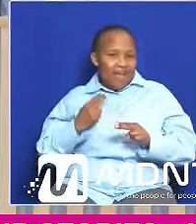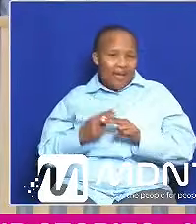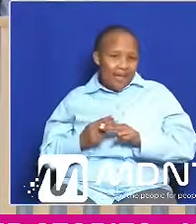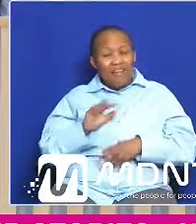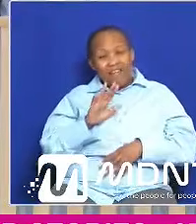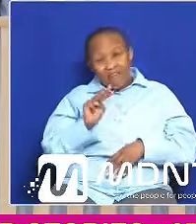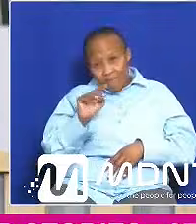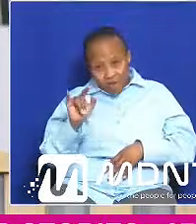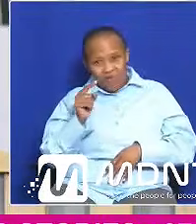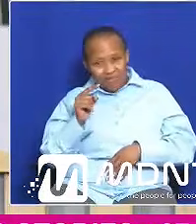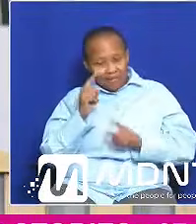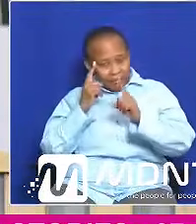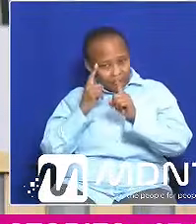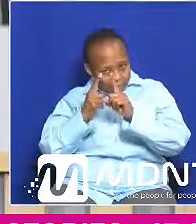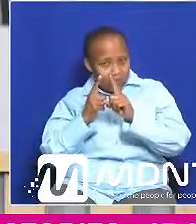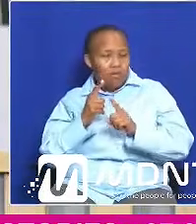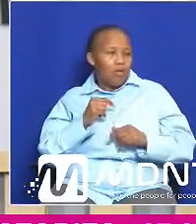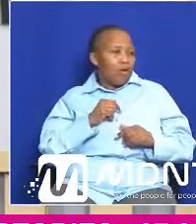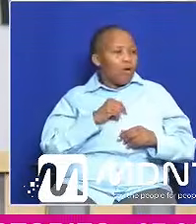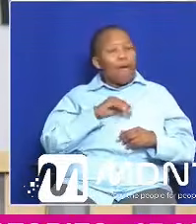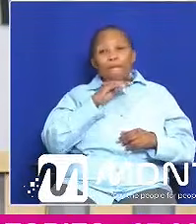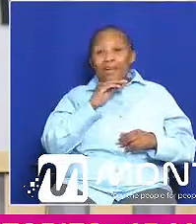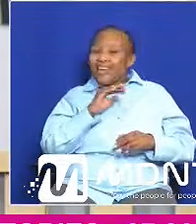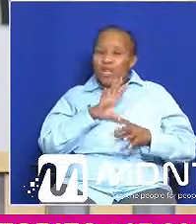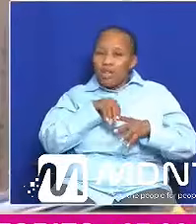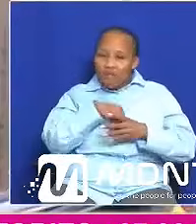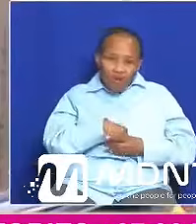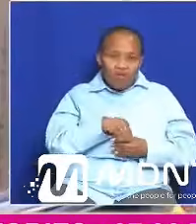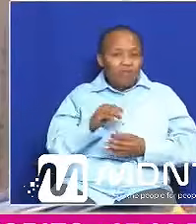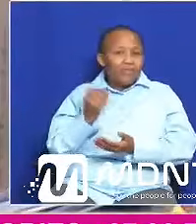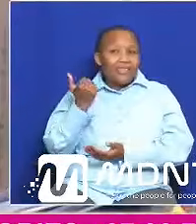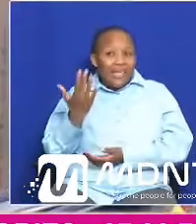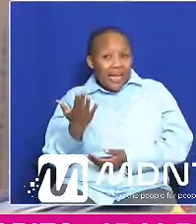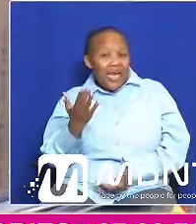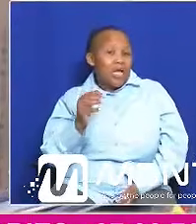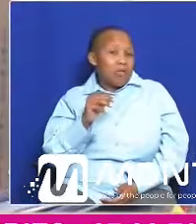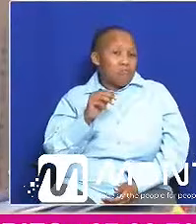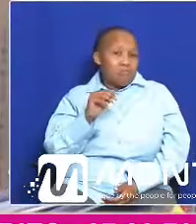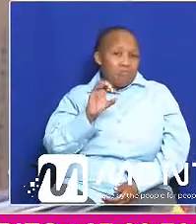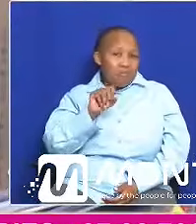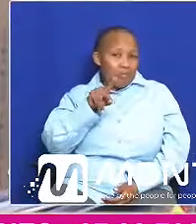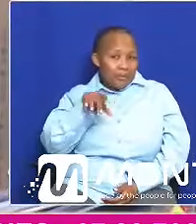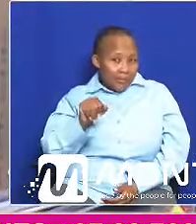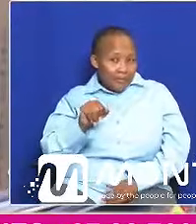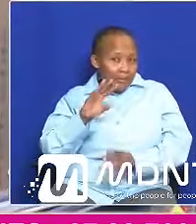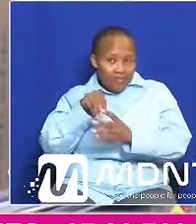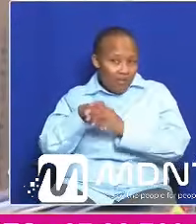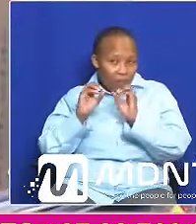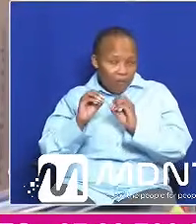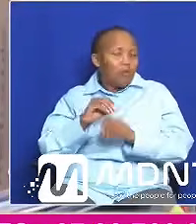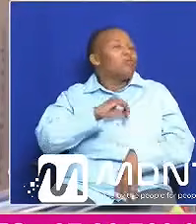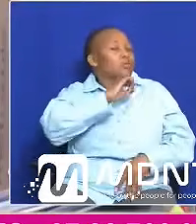the tender? Yes. Okay, I'm with you. Thank you, Commissioner. Okay, I